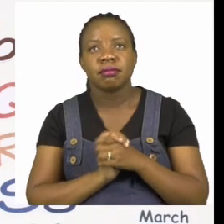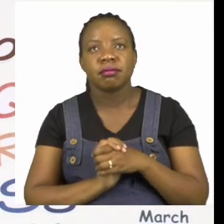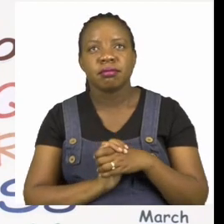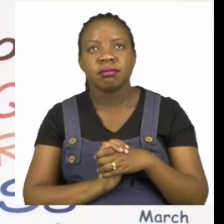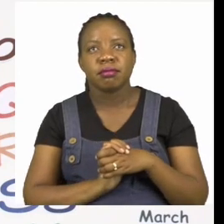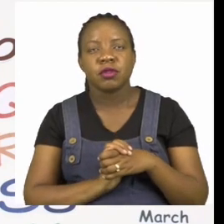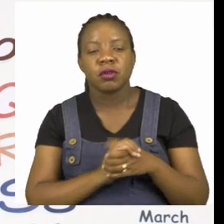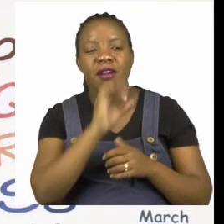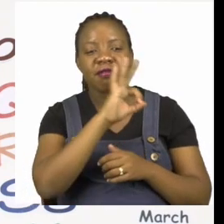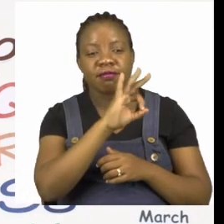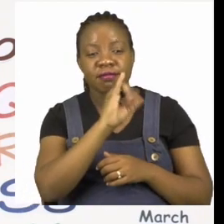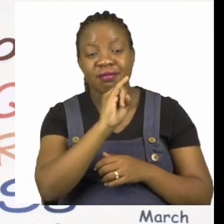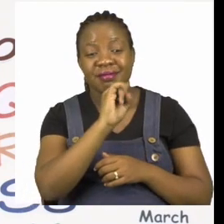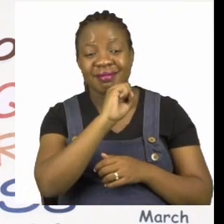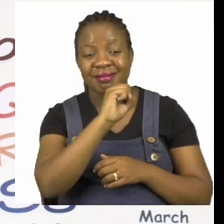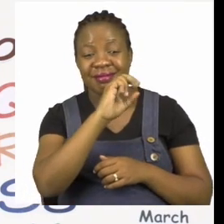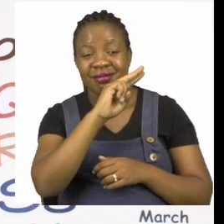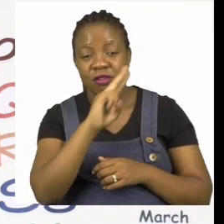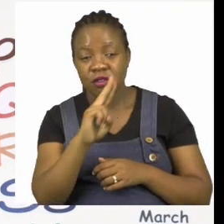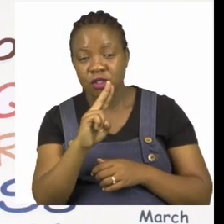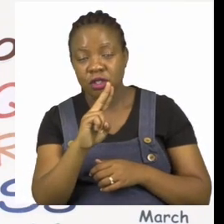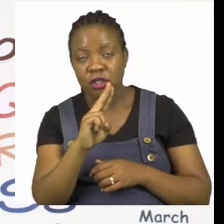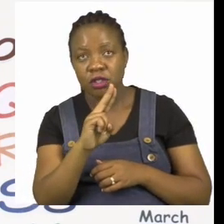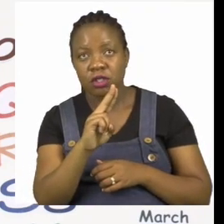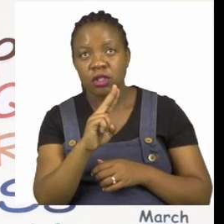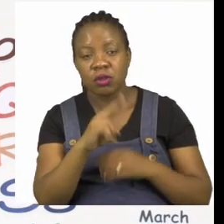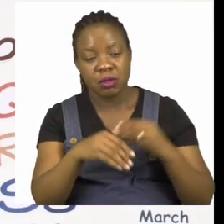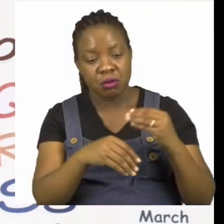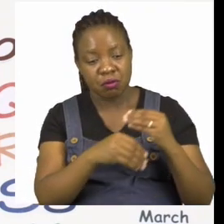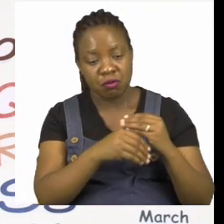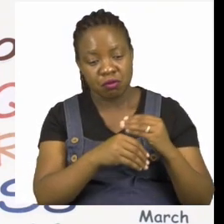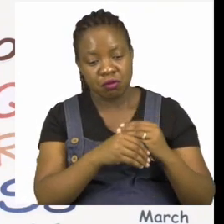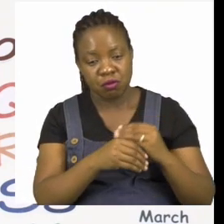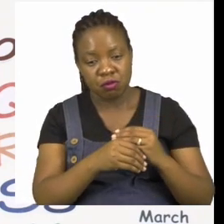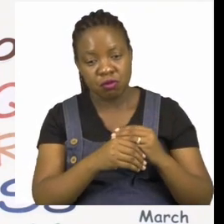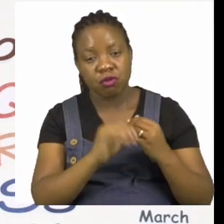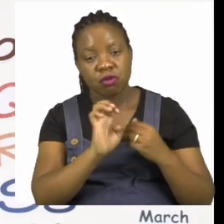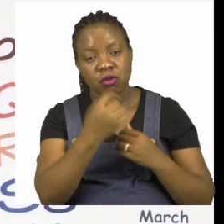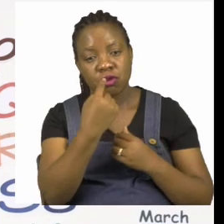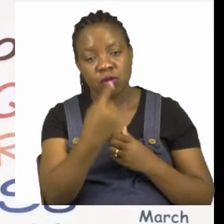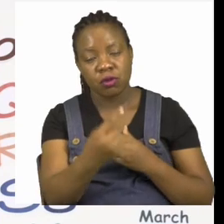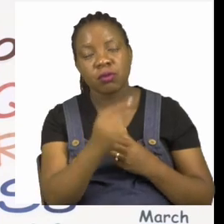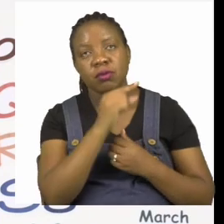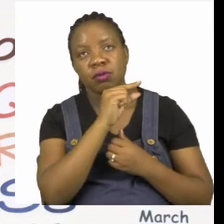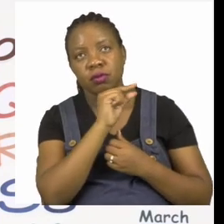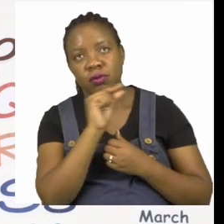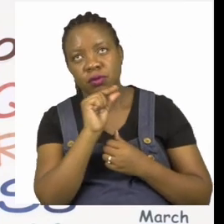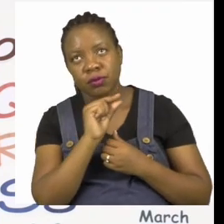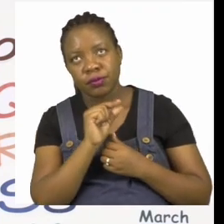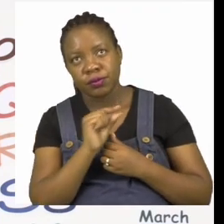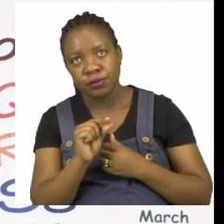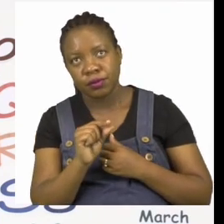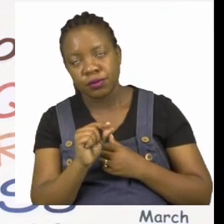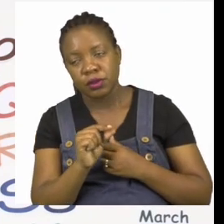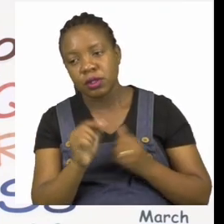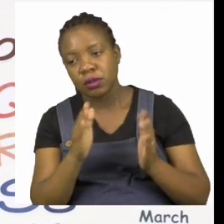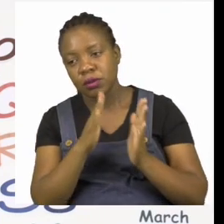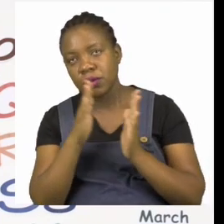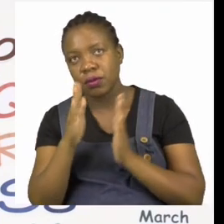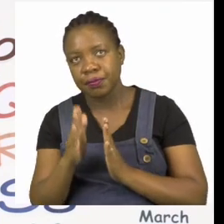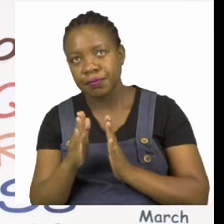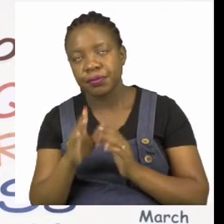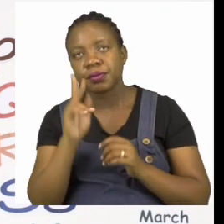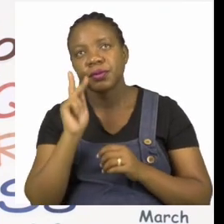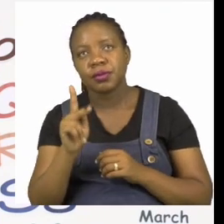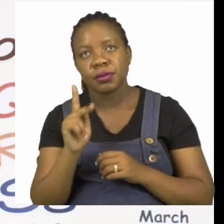Much. Now I know you can find your own words, but if it's too hard, maybe you can borrow mine. When you're done